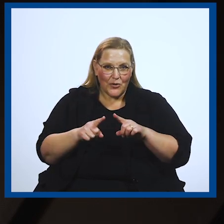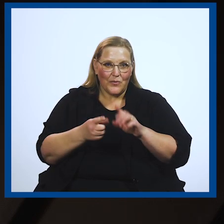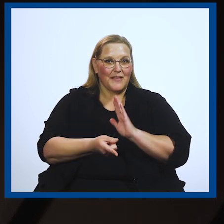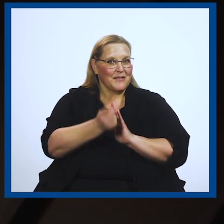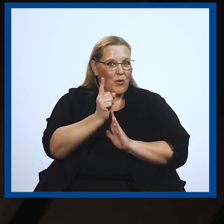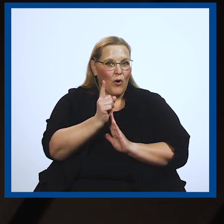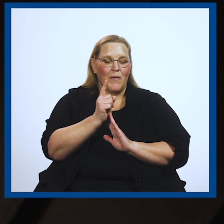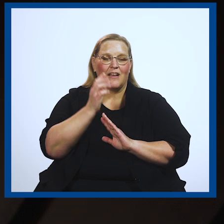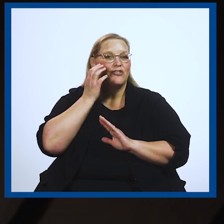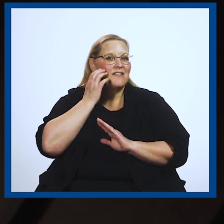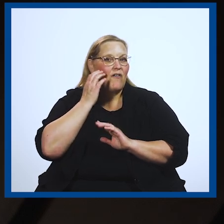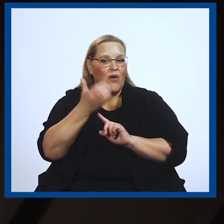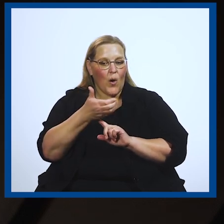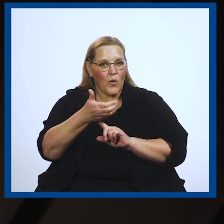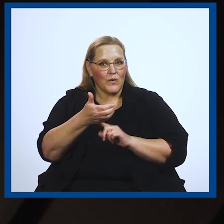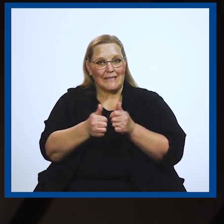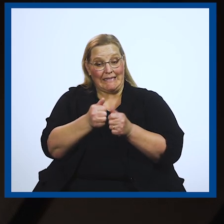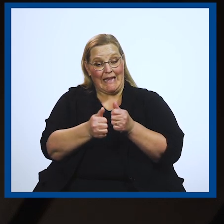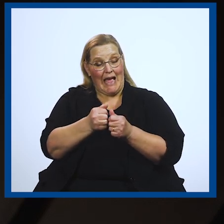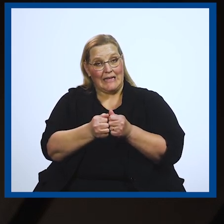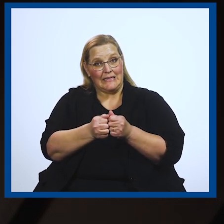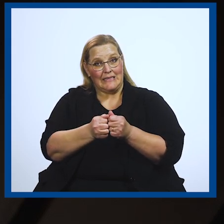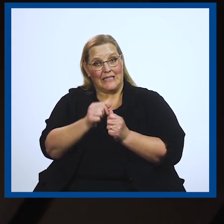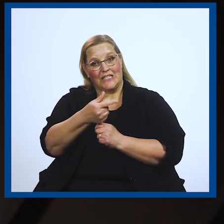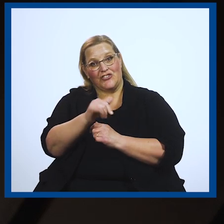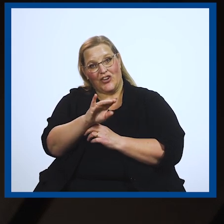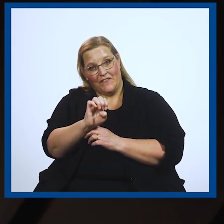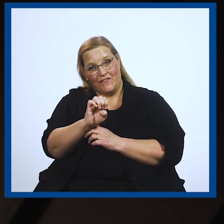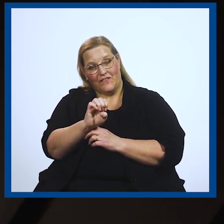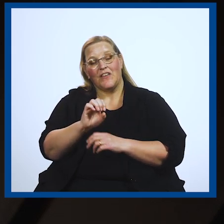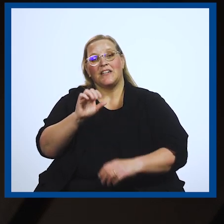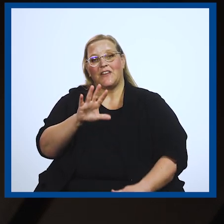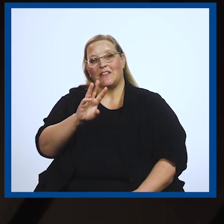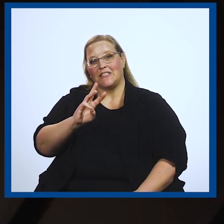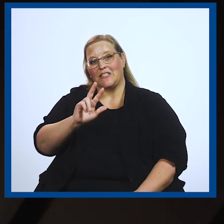out your cell phone and just text the word GIVE to